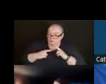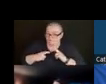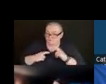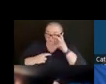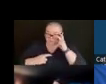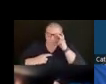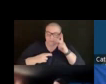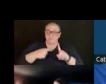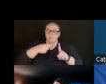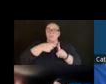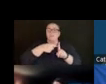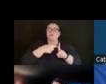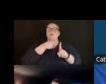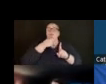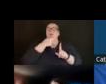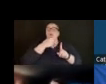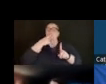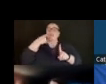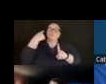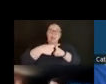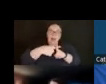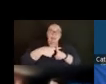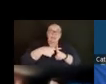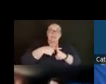And they also have